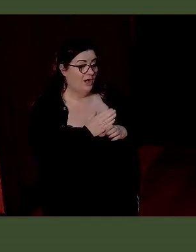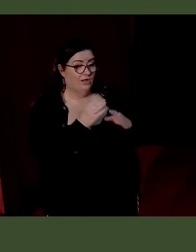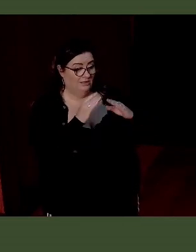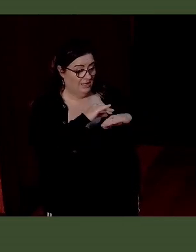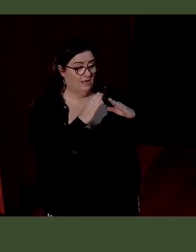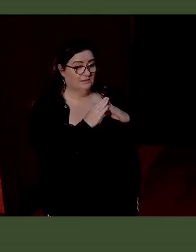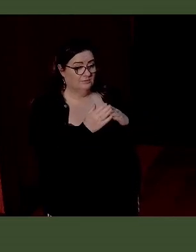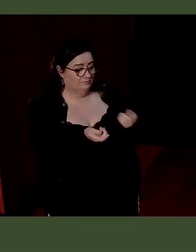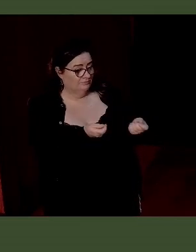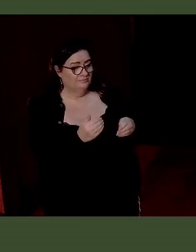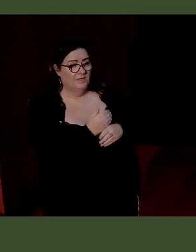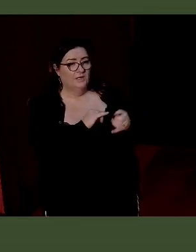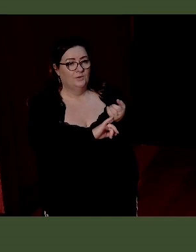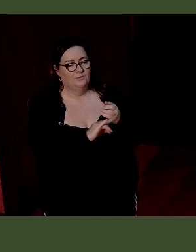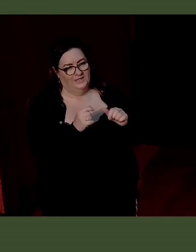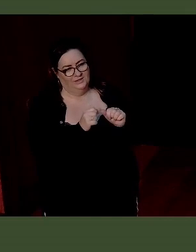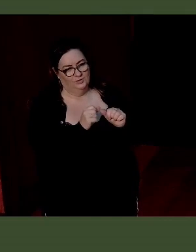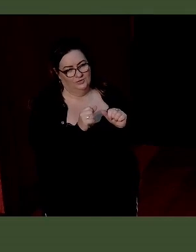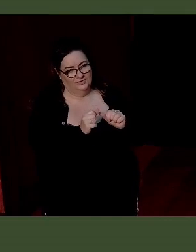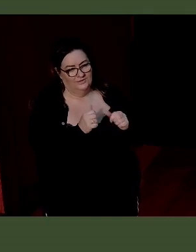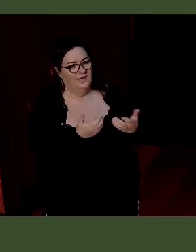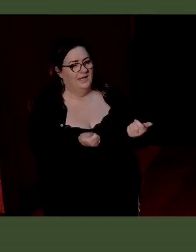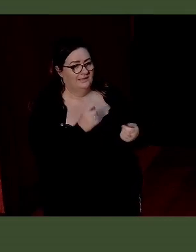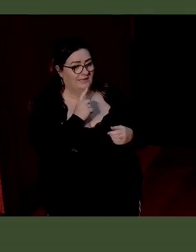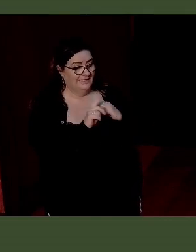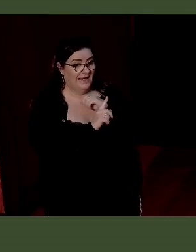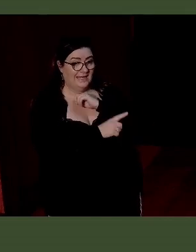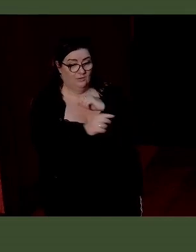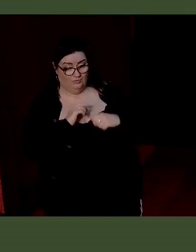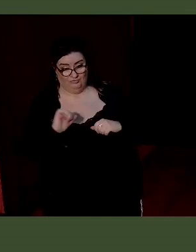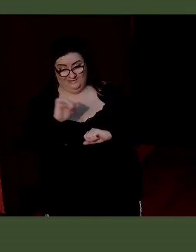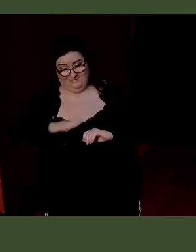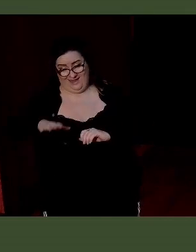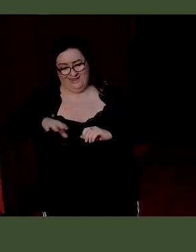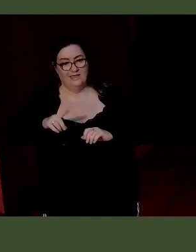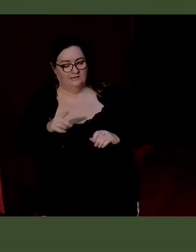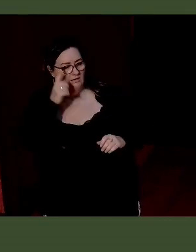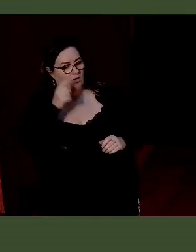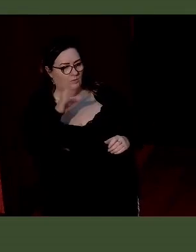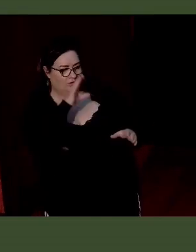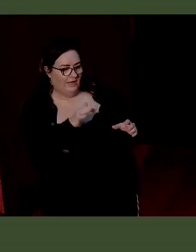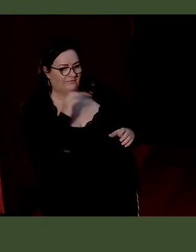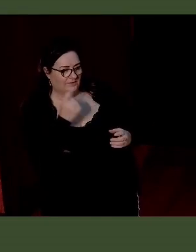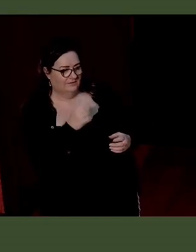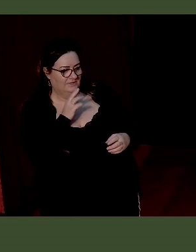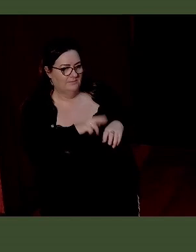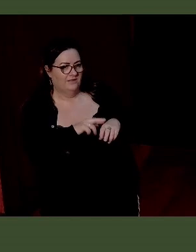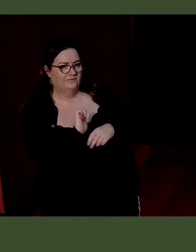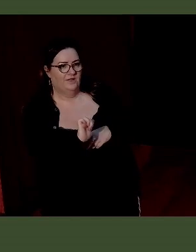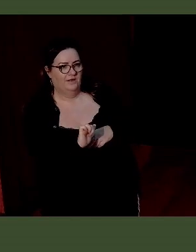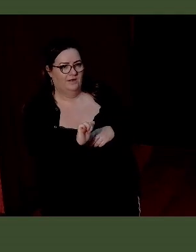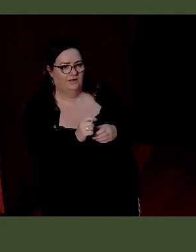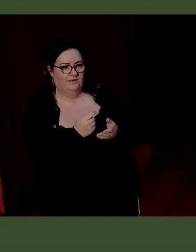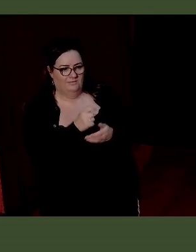by nuns who were brought in by landlords because they were cheap and because they could do a good job in maintaining hygiene and other standards.